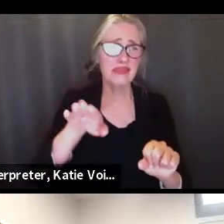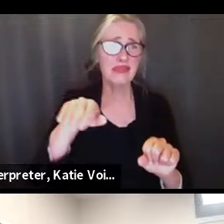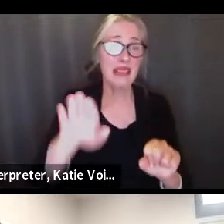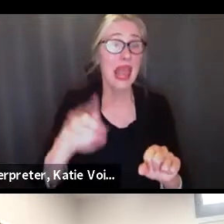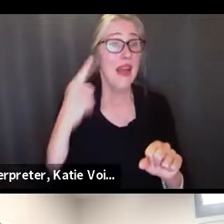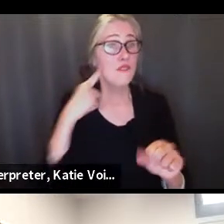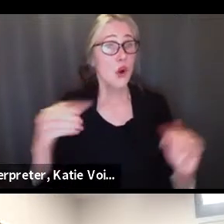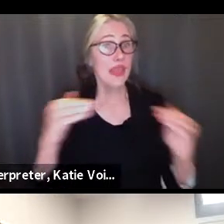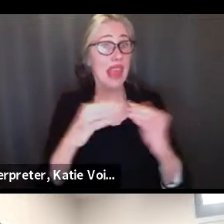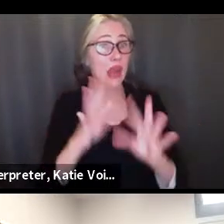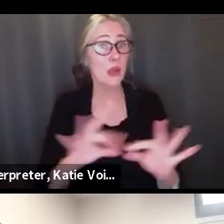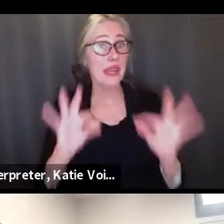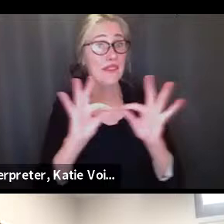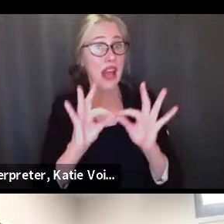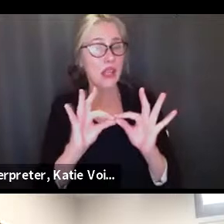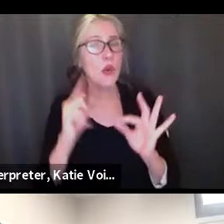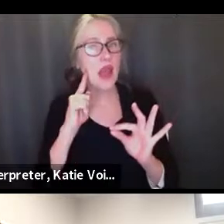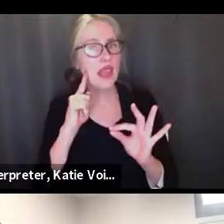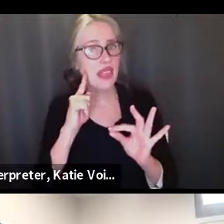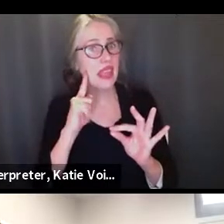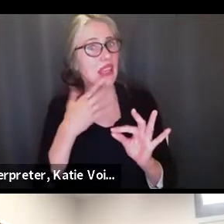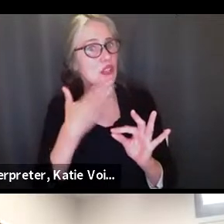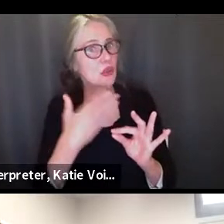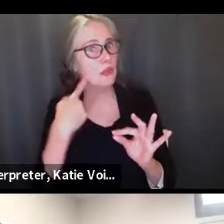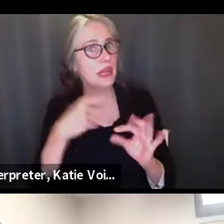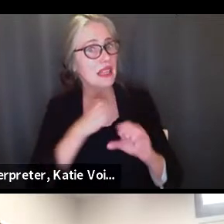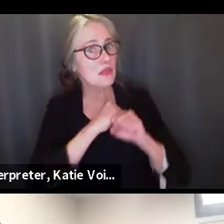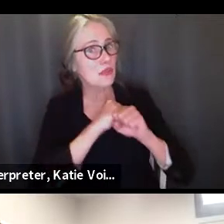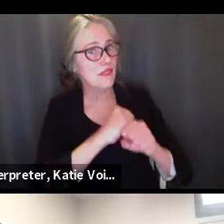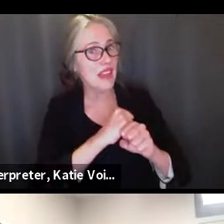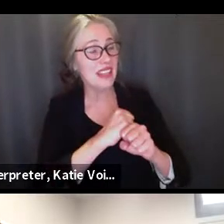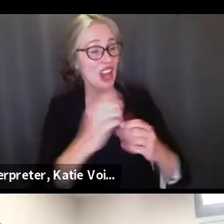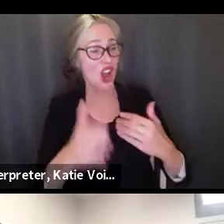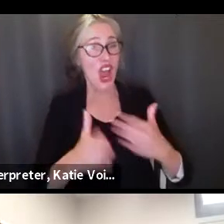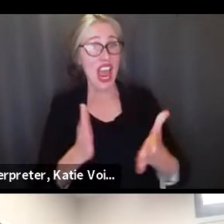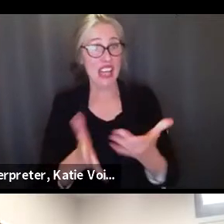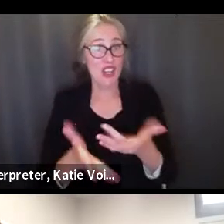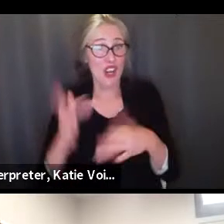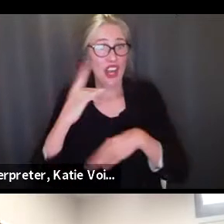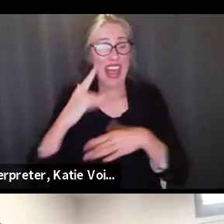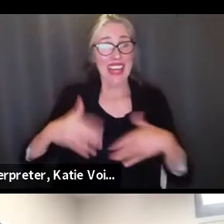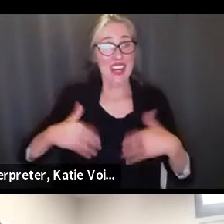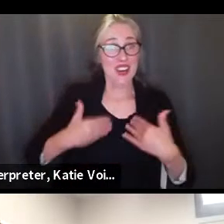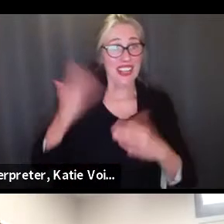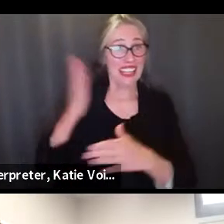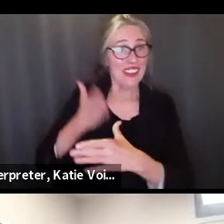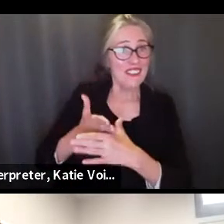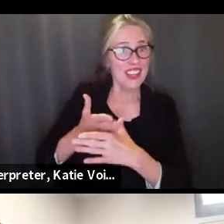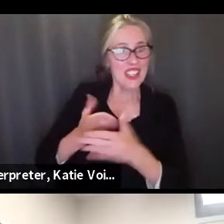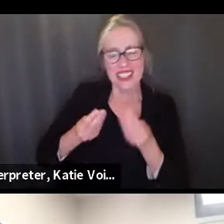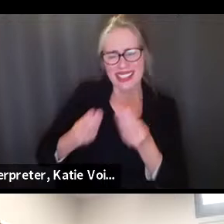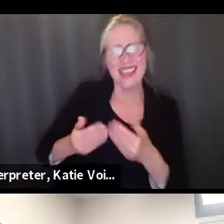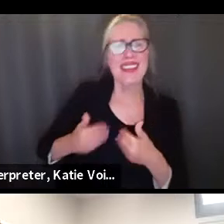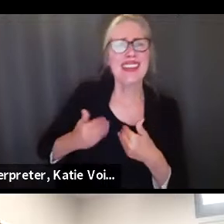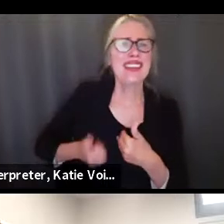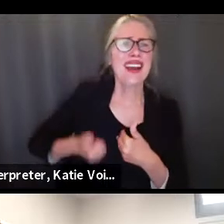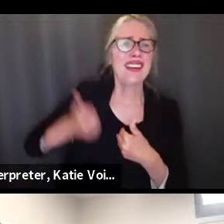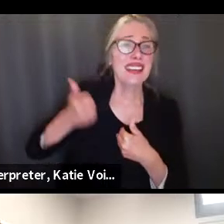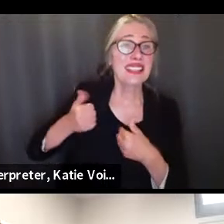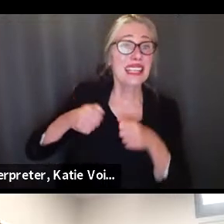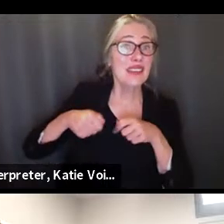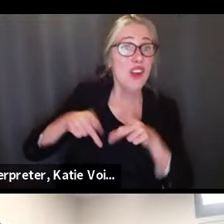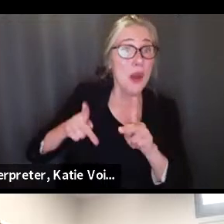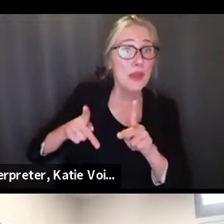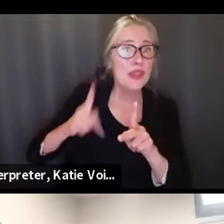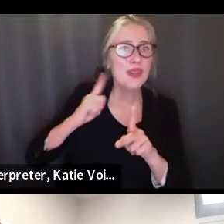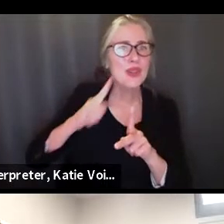value, let us look at prevention and early intervention as a means of support by giving our youngest students opportunities